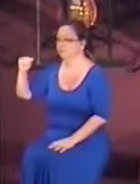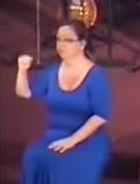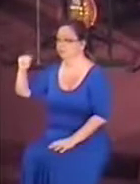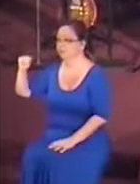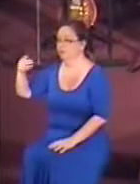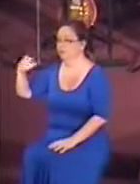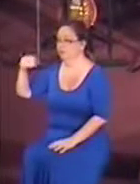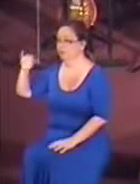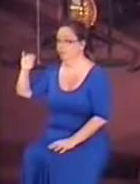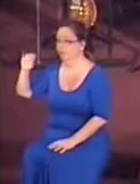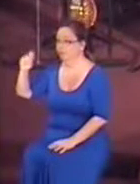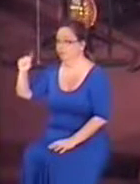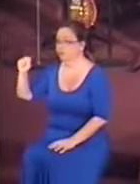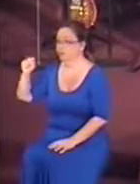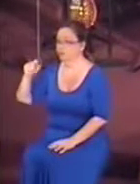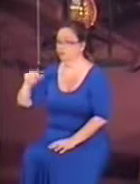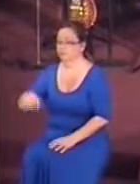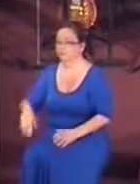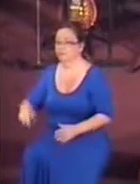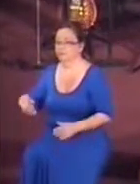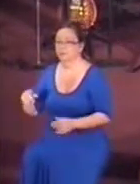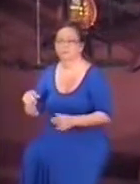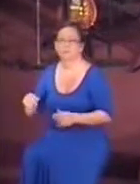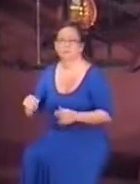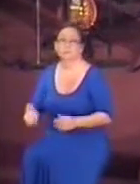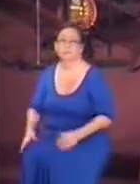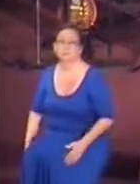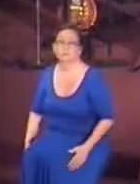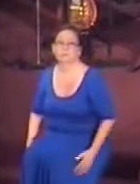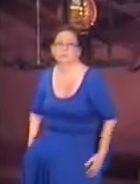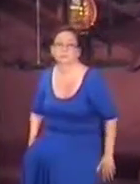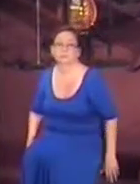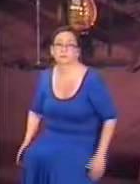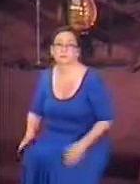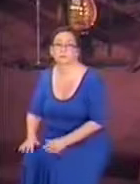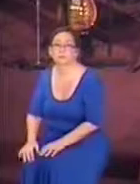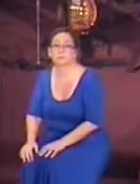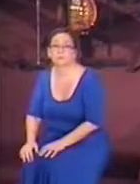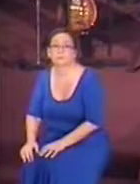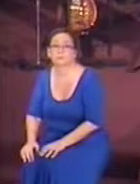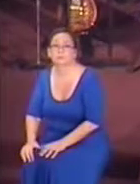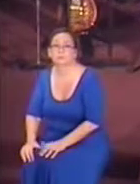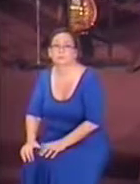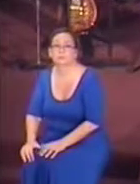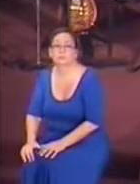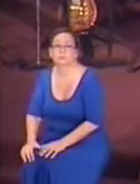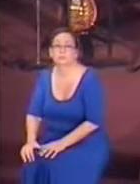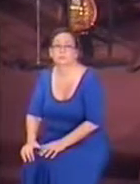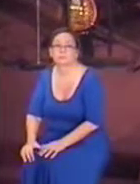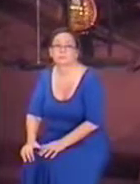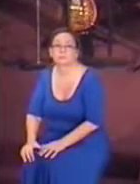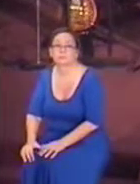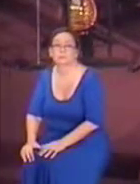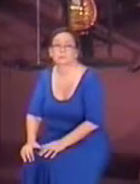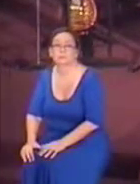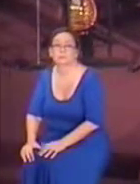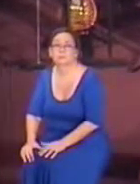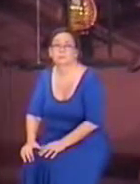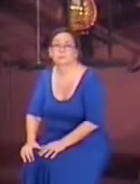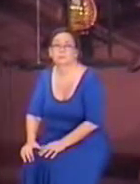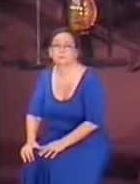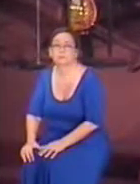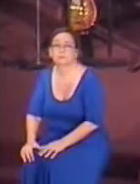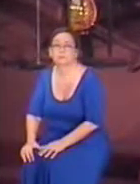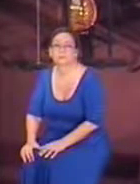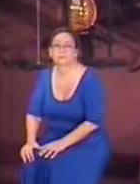in God, believes that God does not exist. We concede that the problem of evil does not, after all, show that the central doctrines of theism